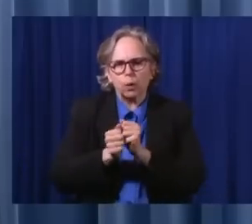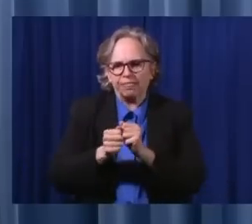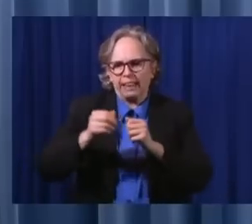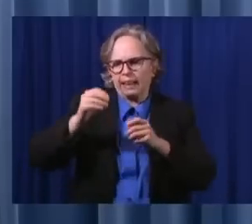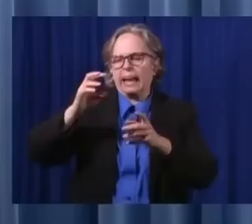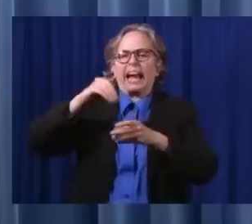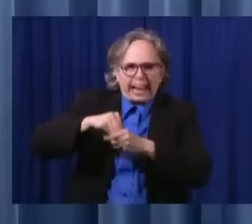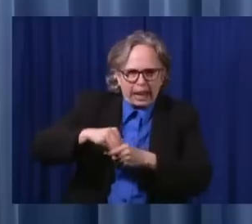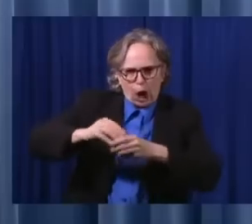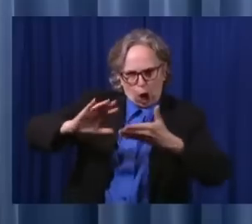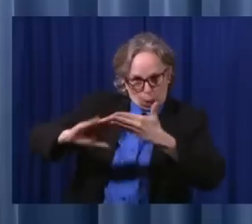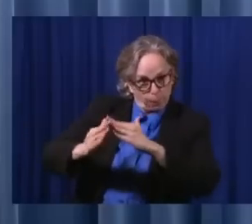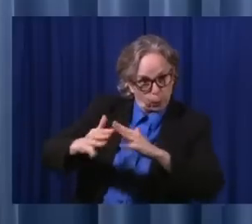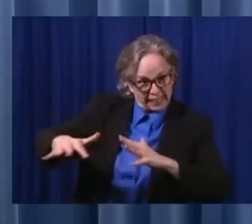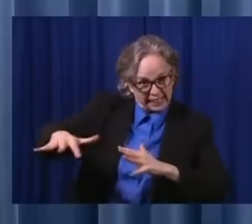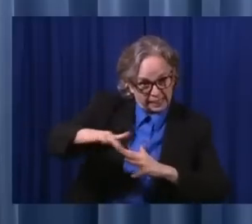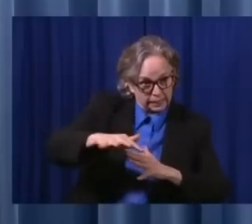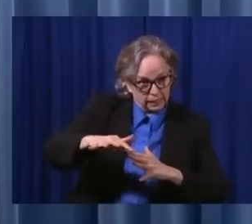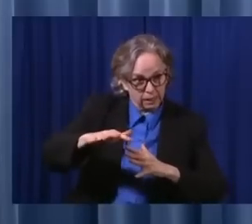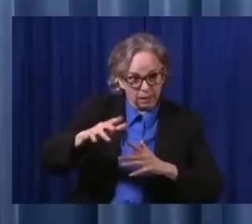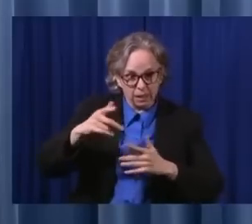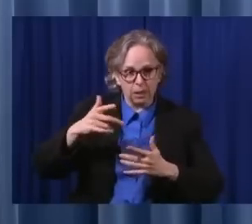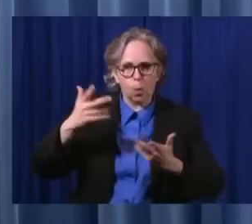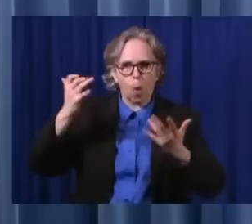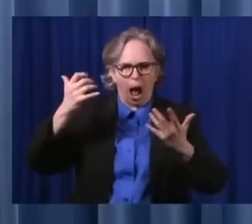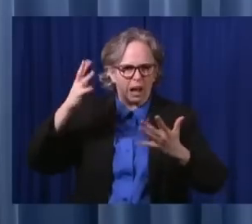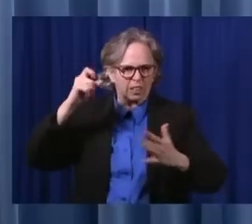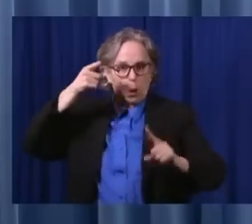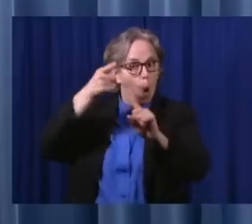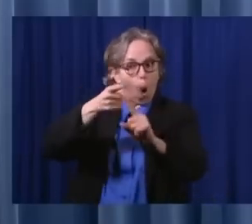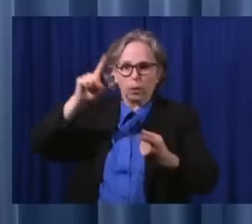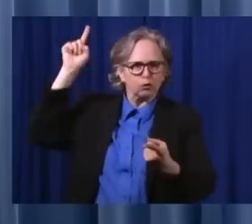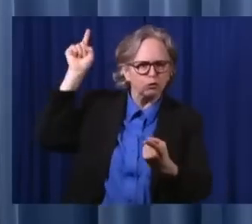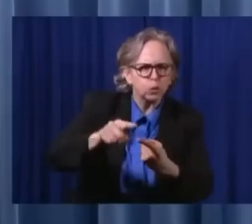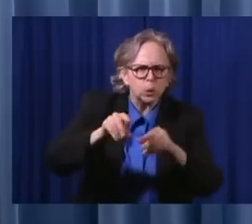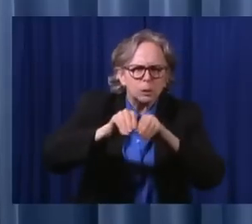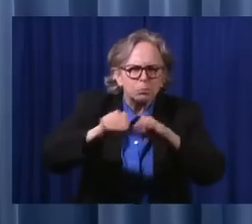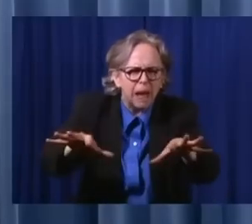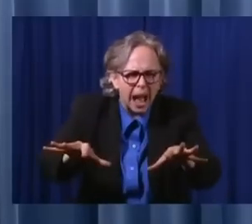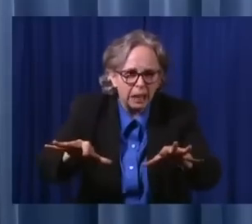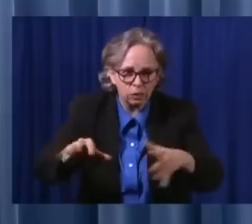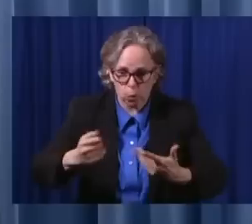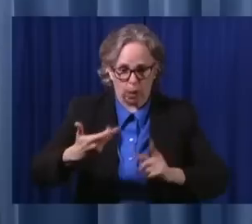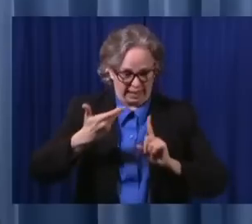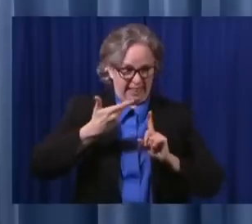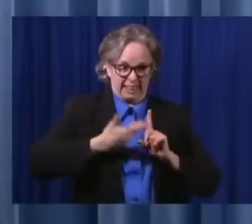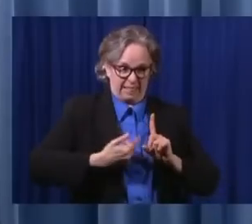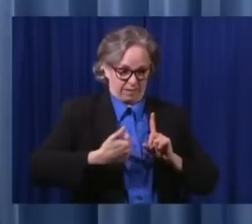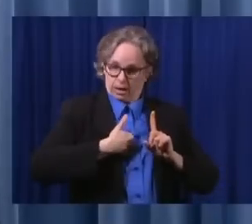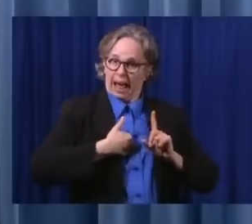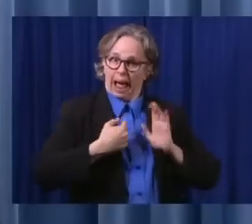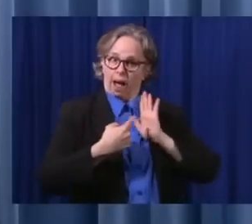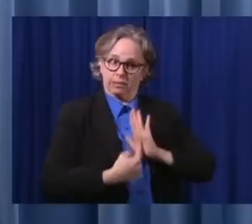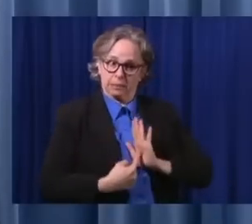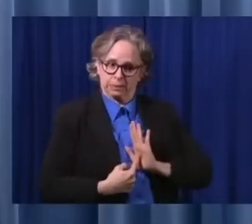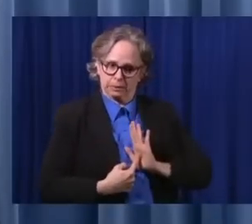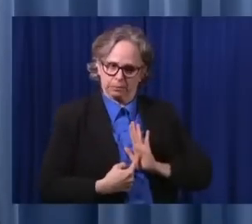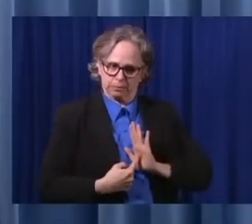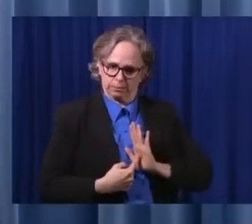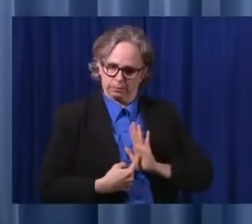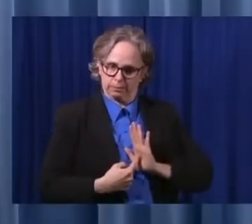to decrease community spread, including individuals with symptoms who do not meet any of the above categories. So this is an